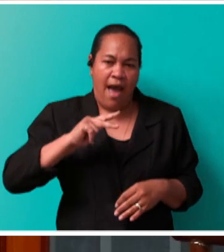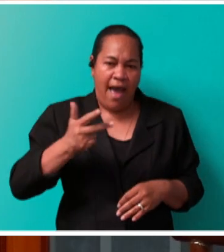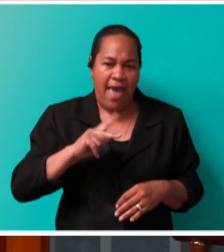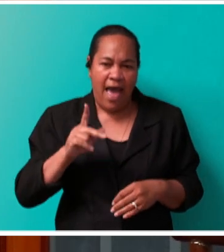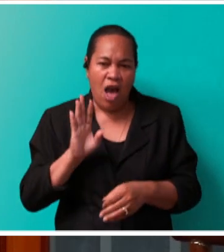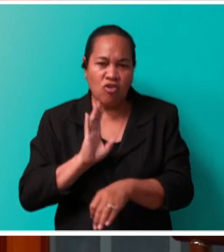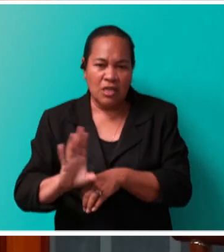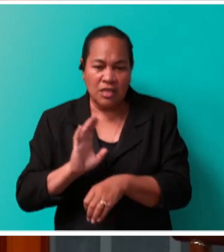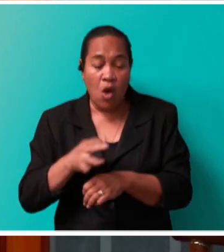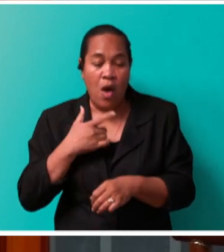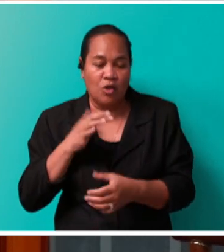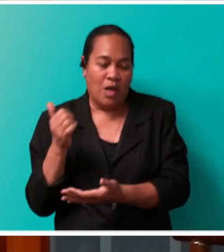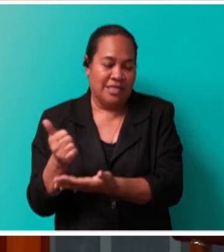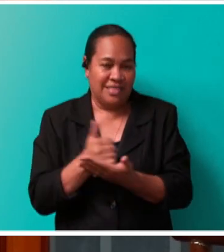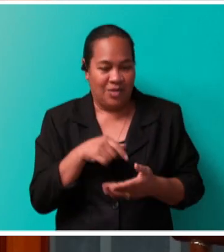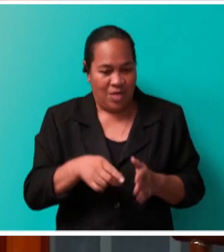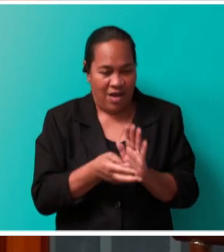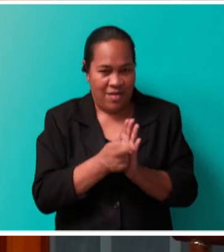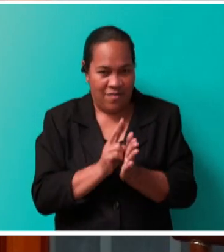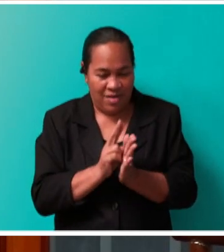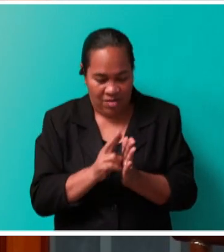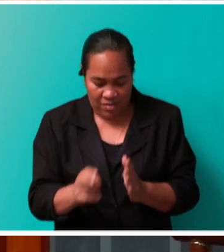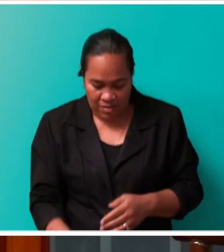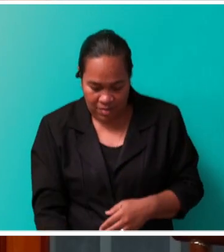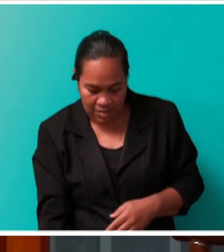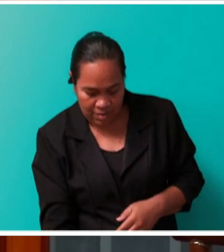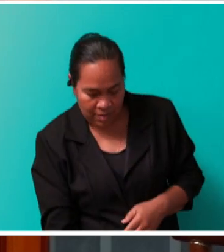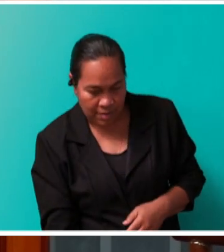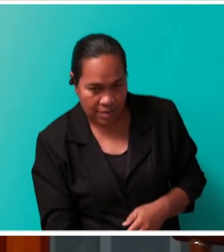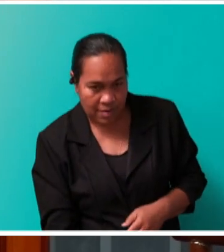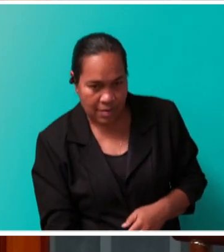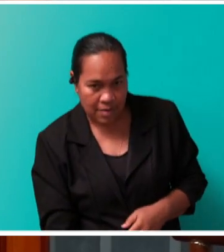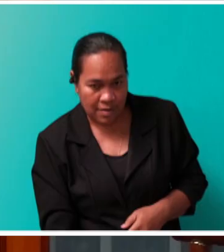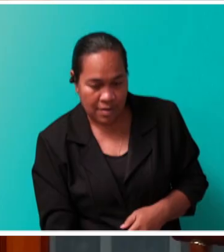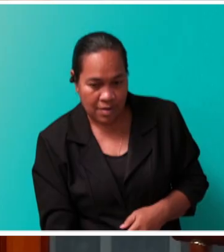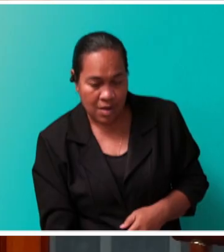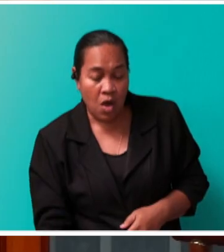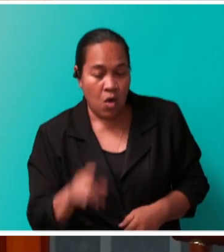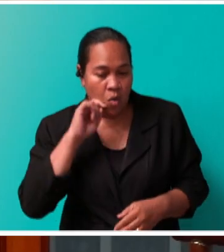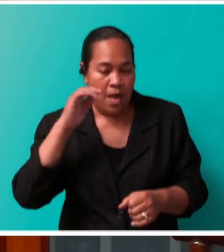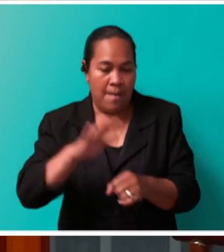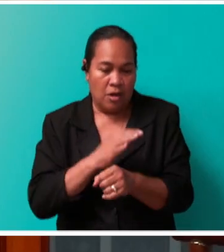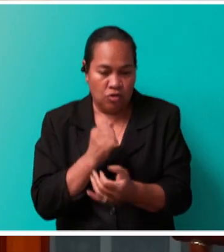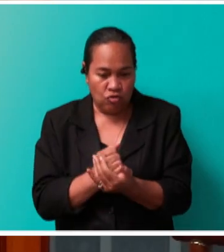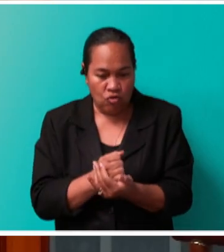assist with the review. The engagement will be structured to ensure rigorous analysis,